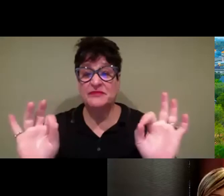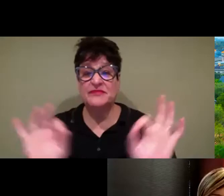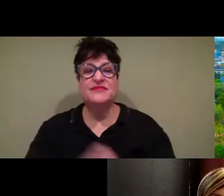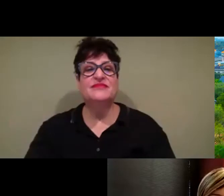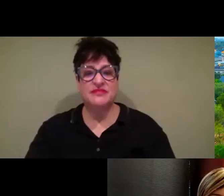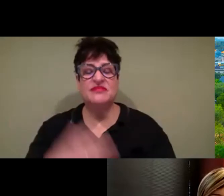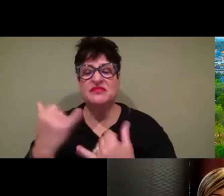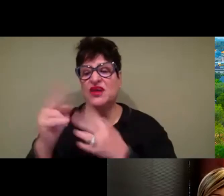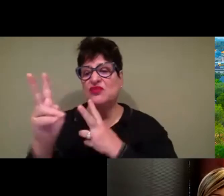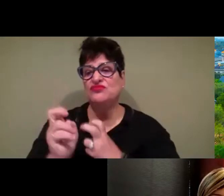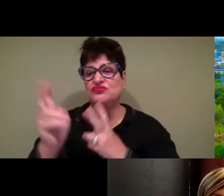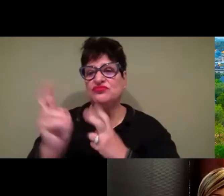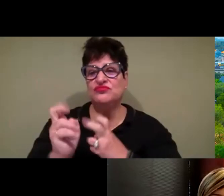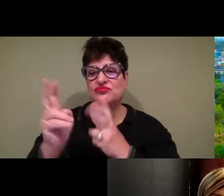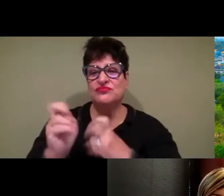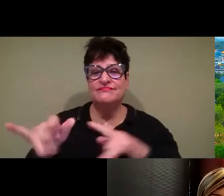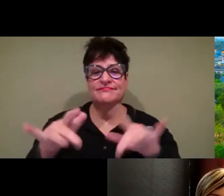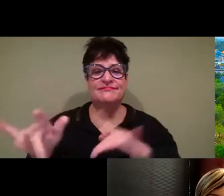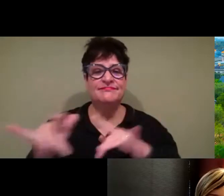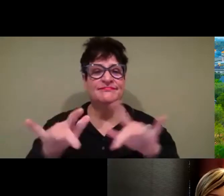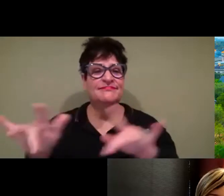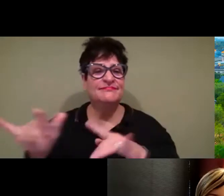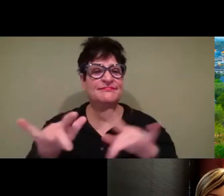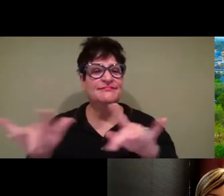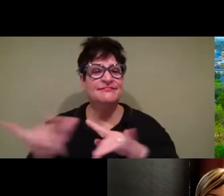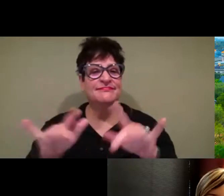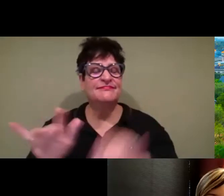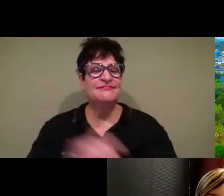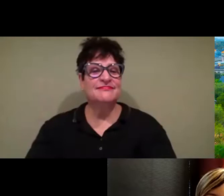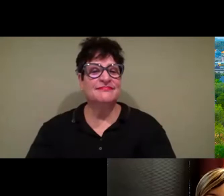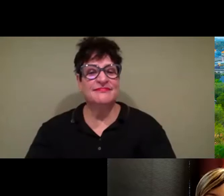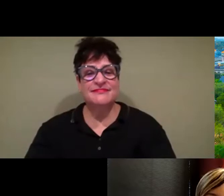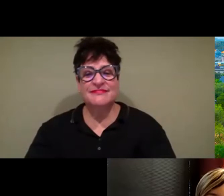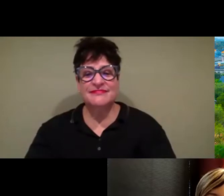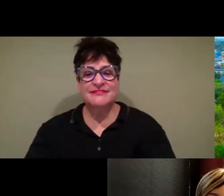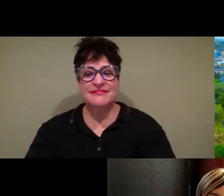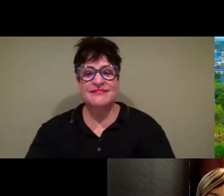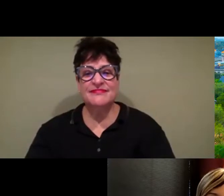Ring. Gonna go live.